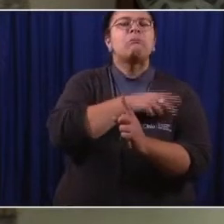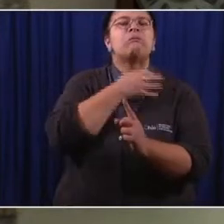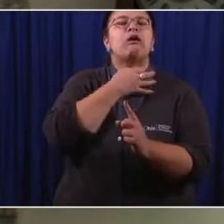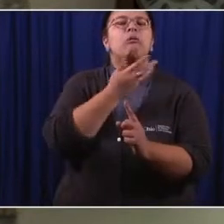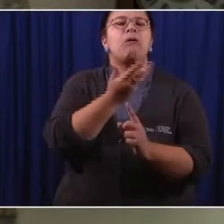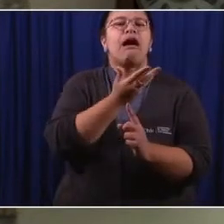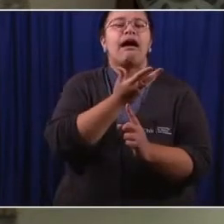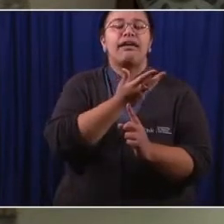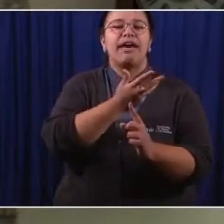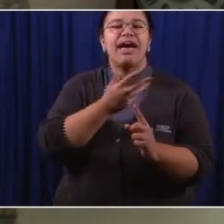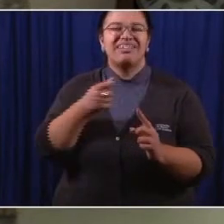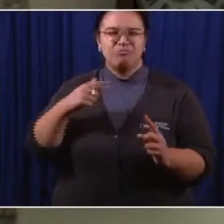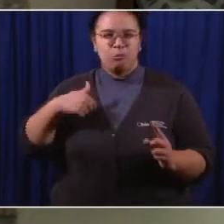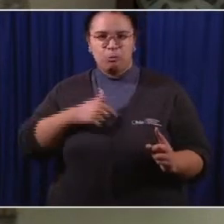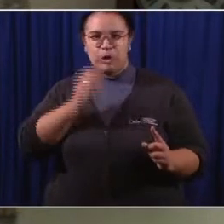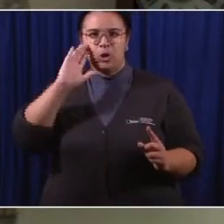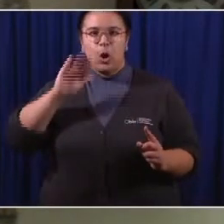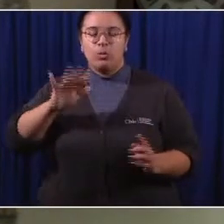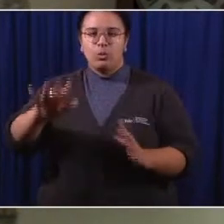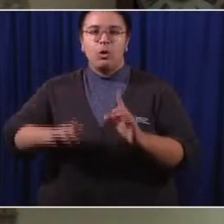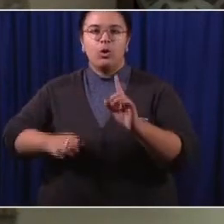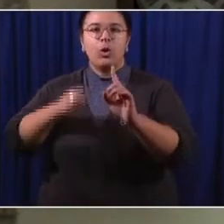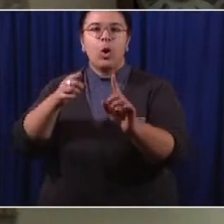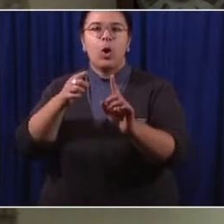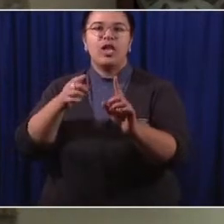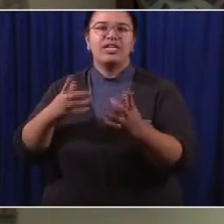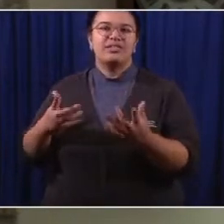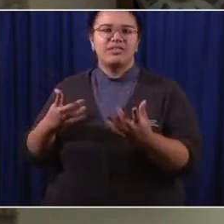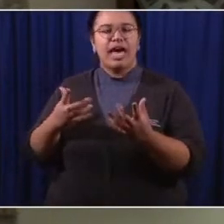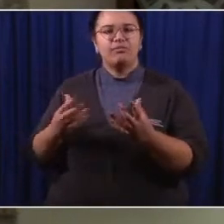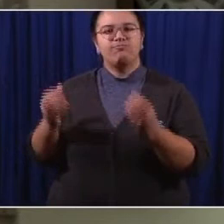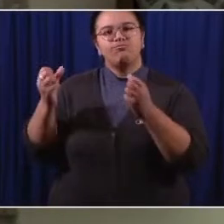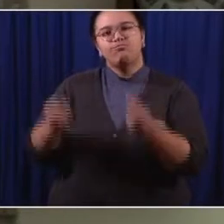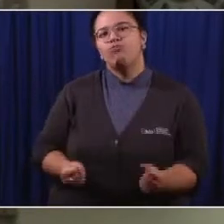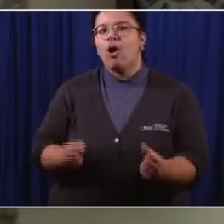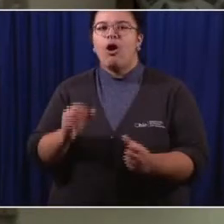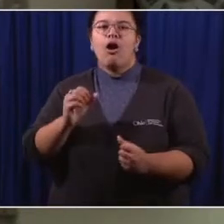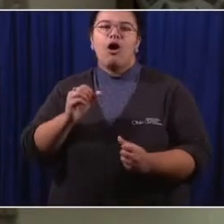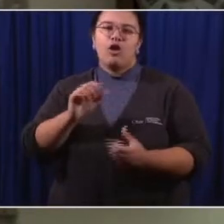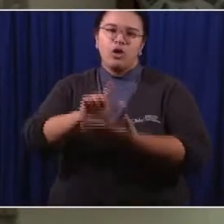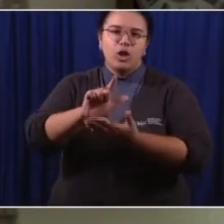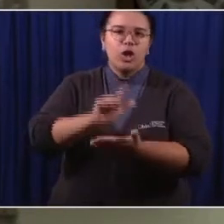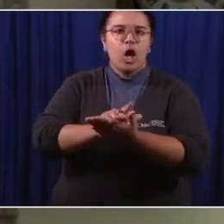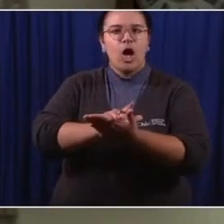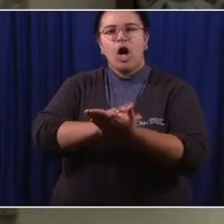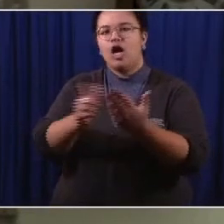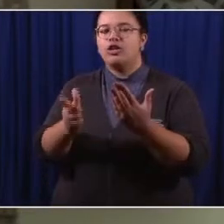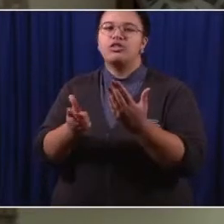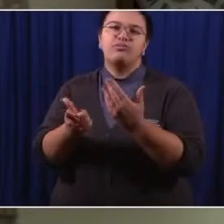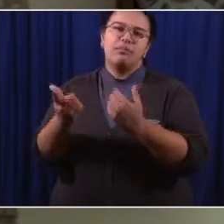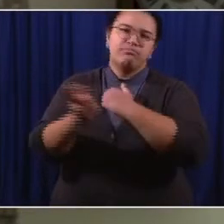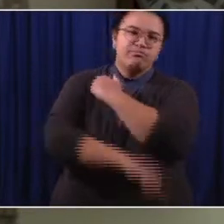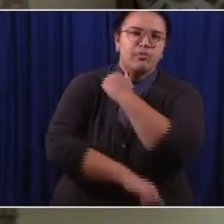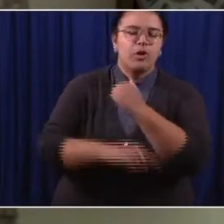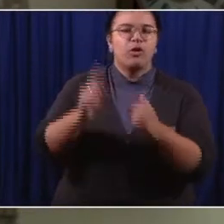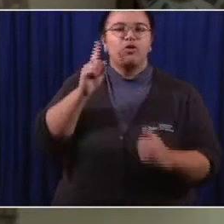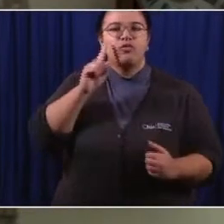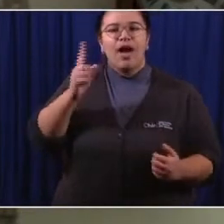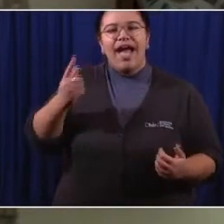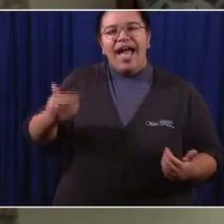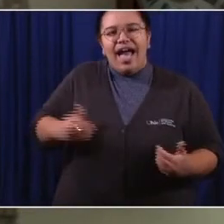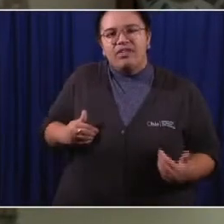penalties for illegal firearm possession. Yeah, I'm not aware of any contact with our department or with any of our